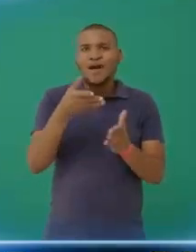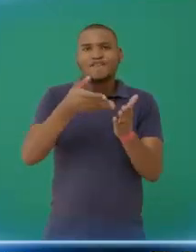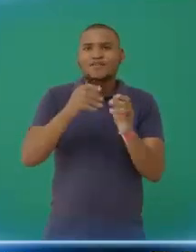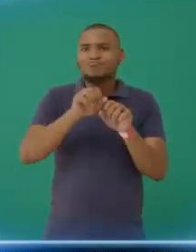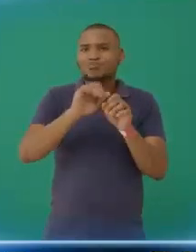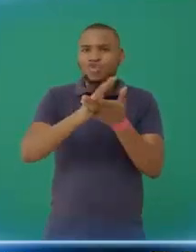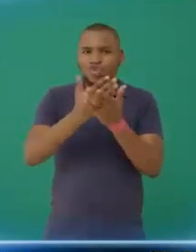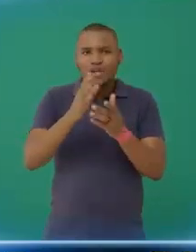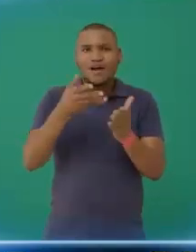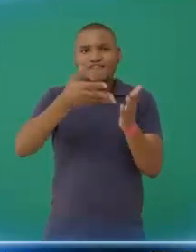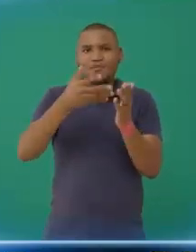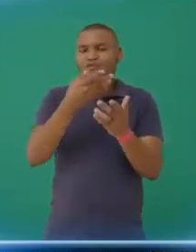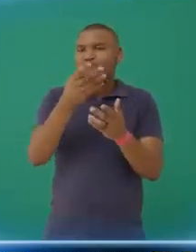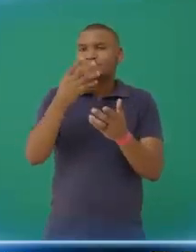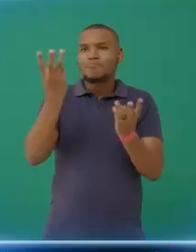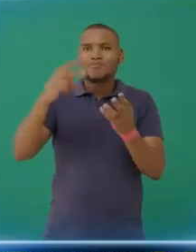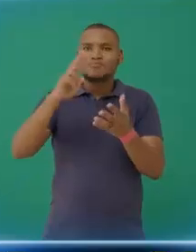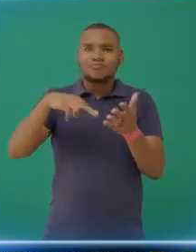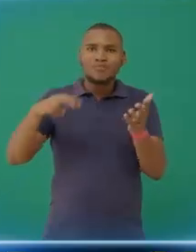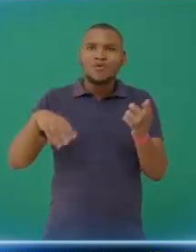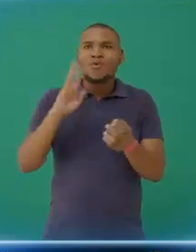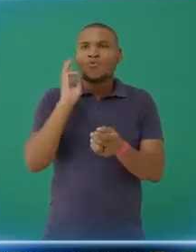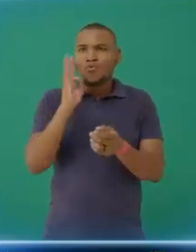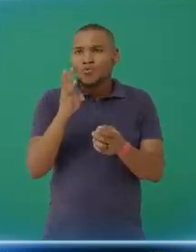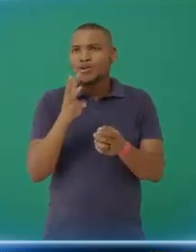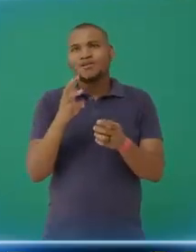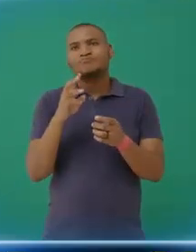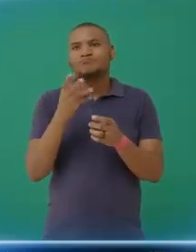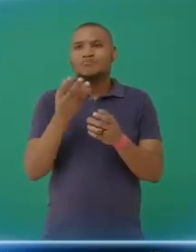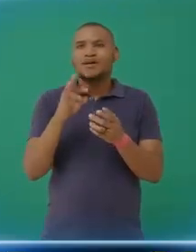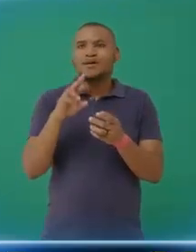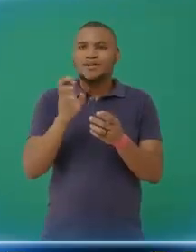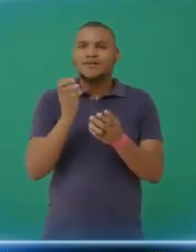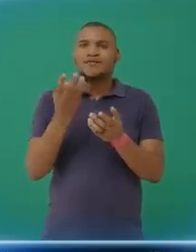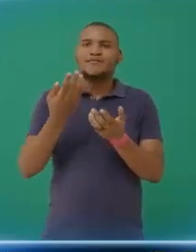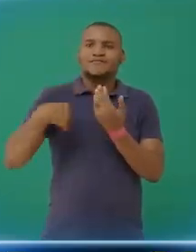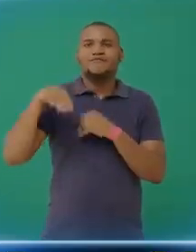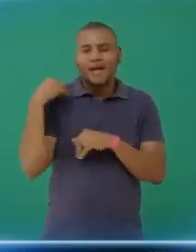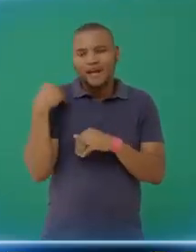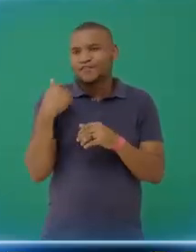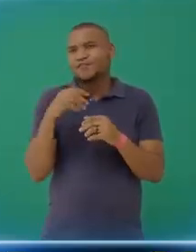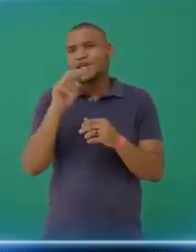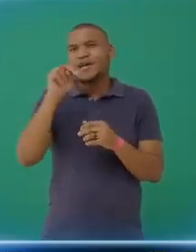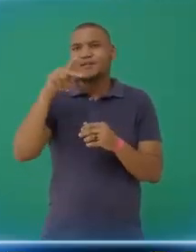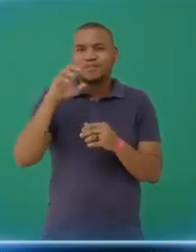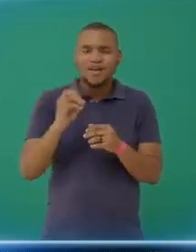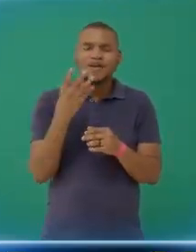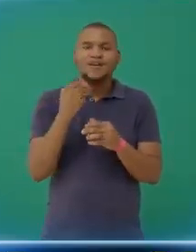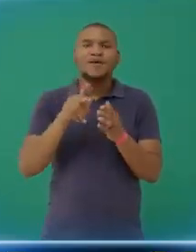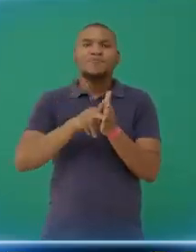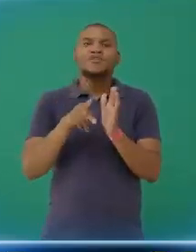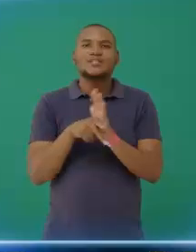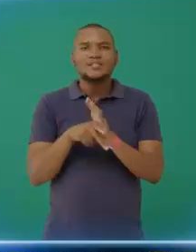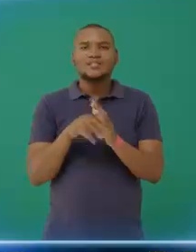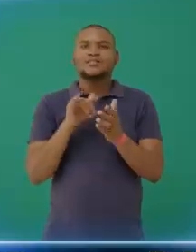read, that will rejuvenate the stagnation at the National Prosecuting Authority. We have policies that will be geared